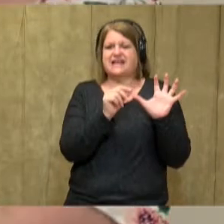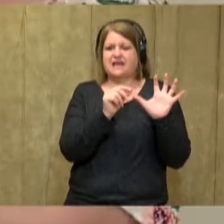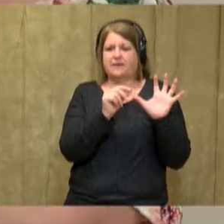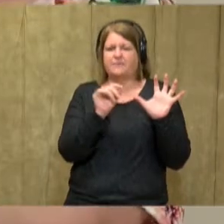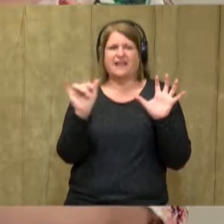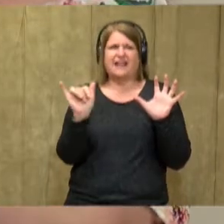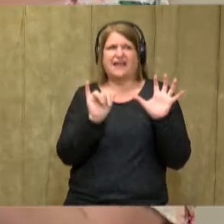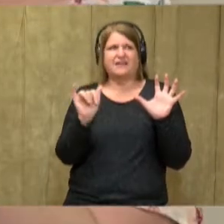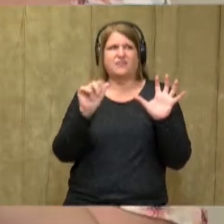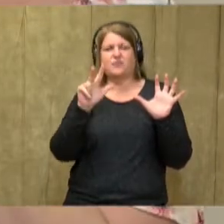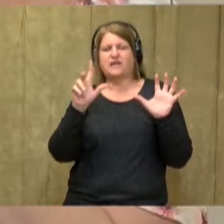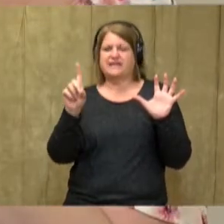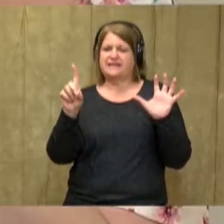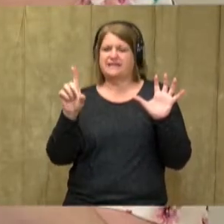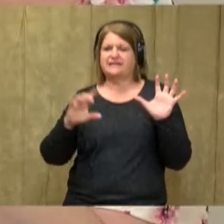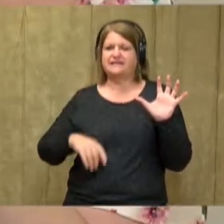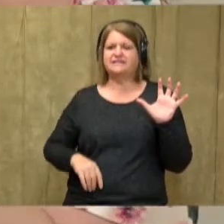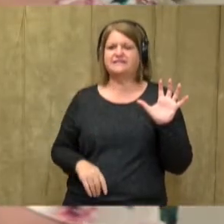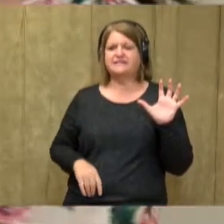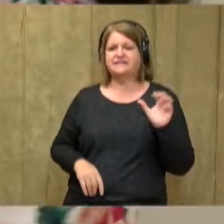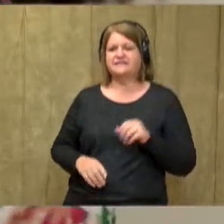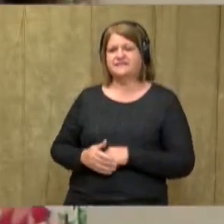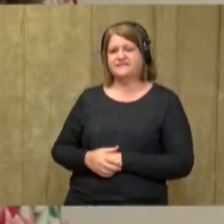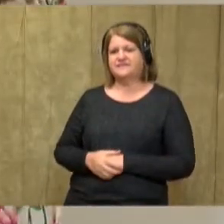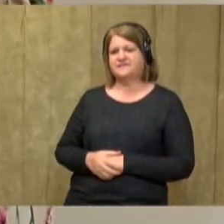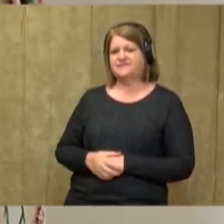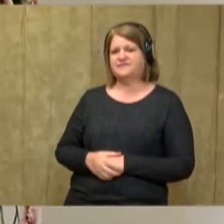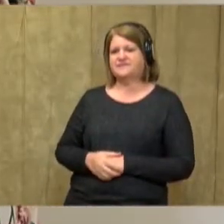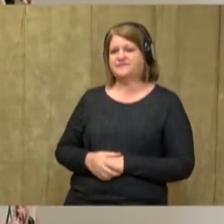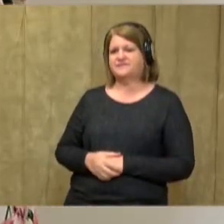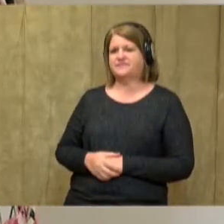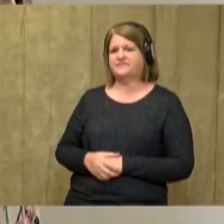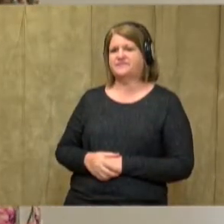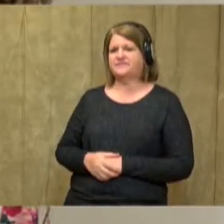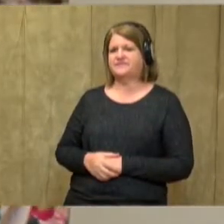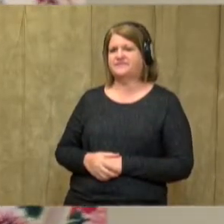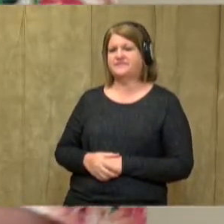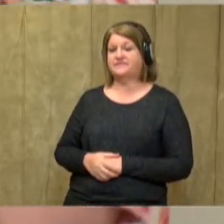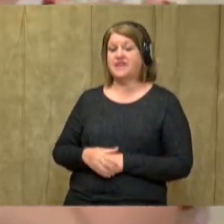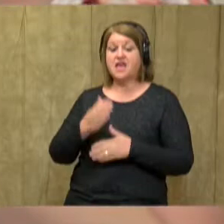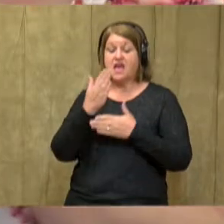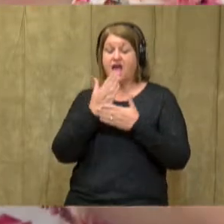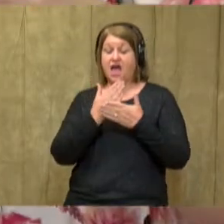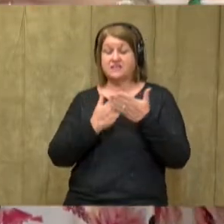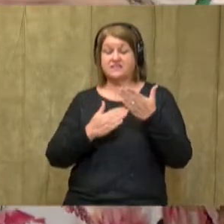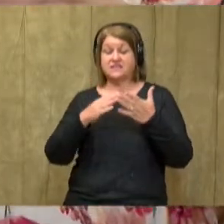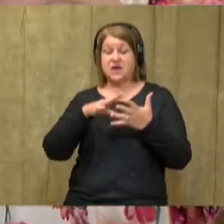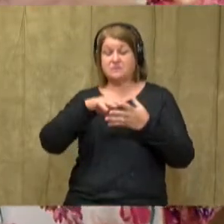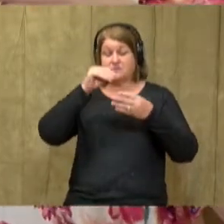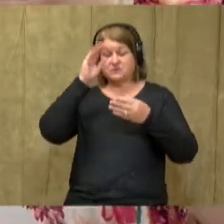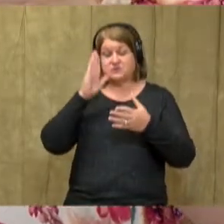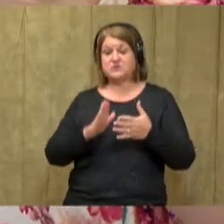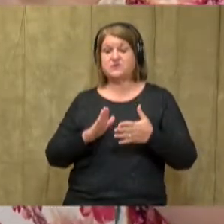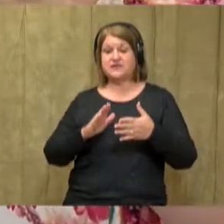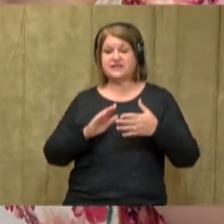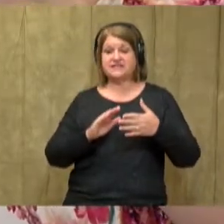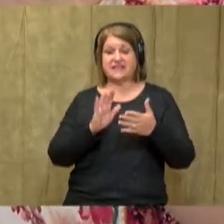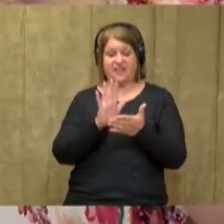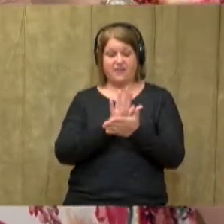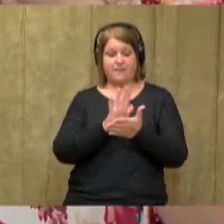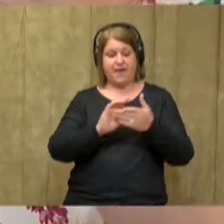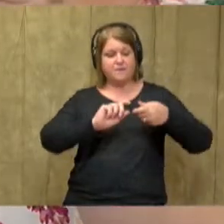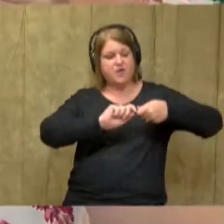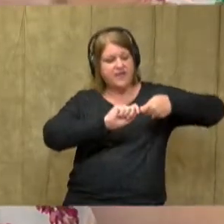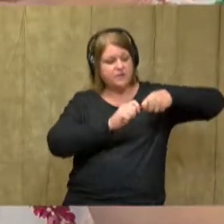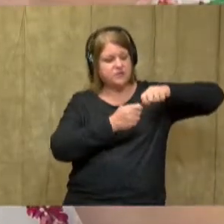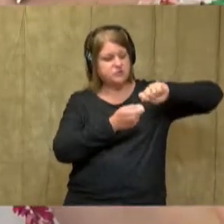right? Tear it and pinch the bottom. I've had some students, they twist this paper, they